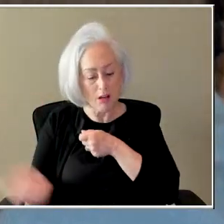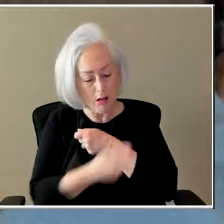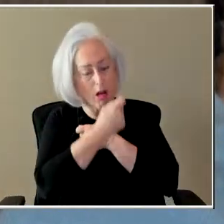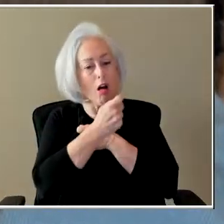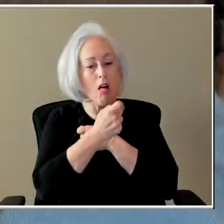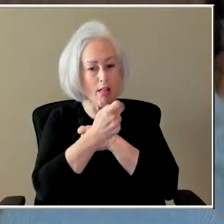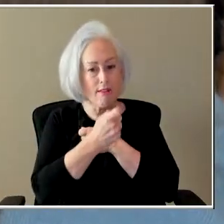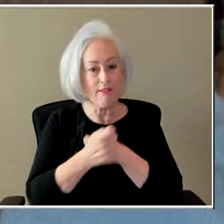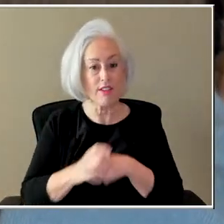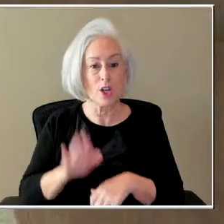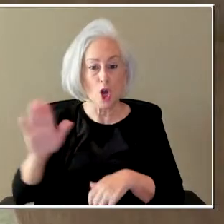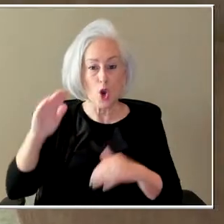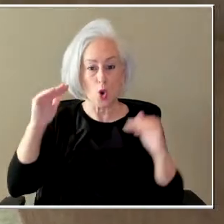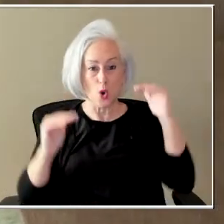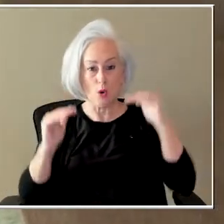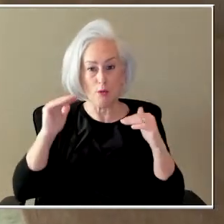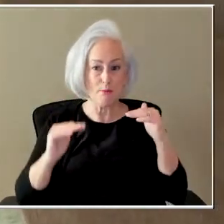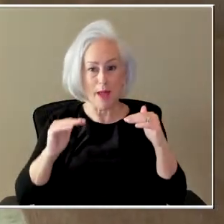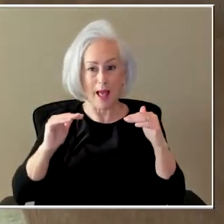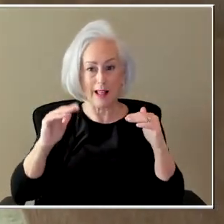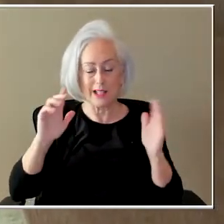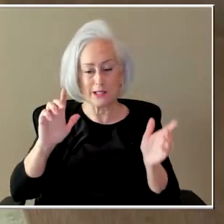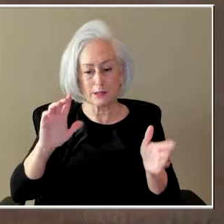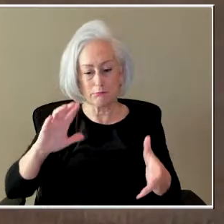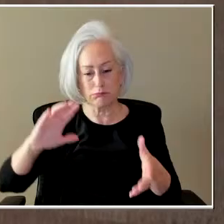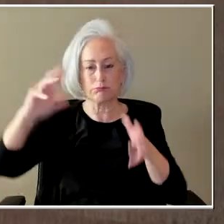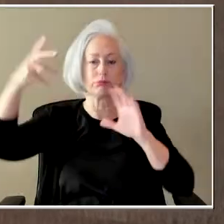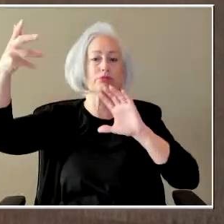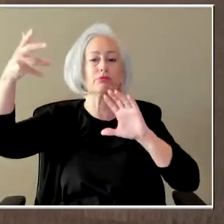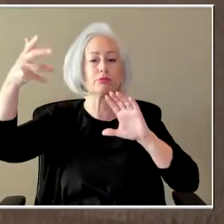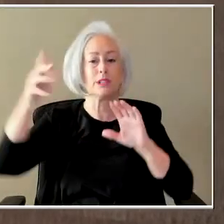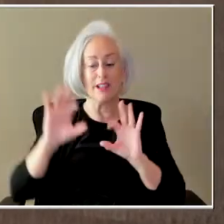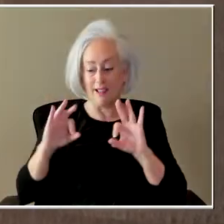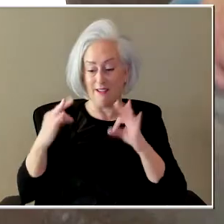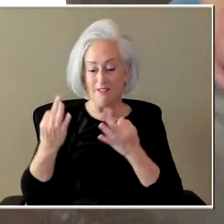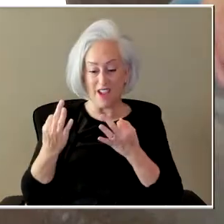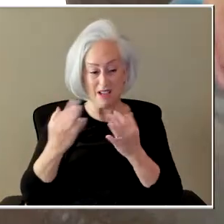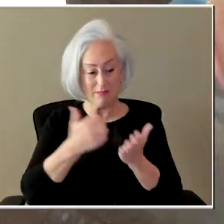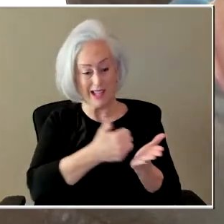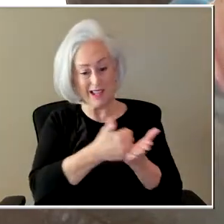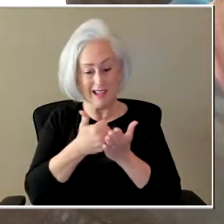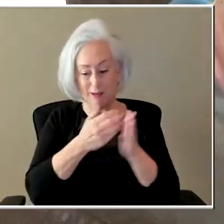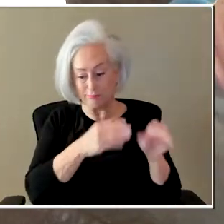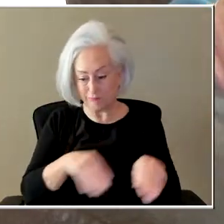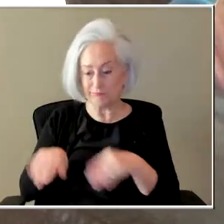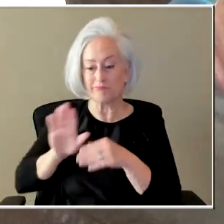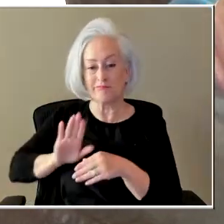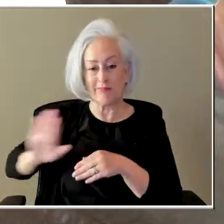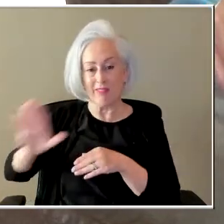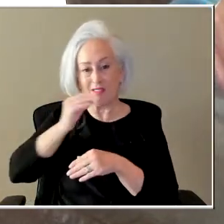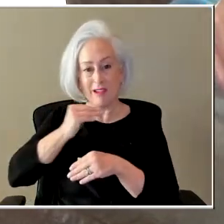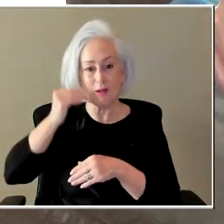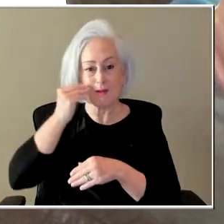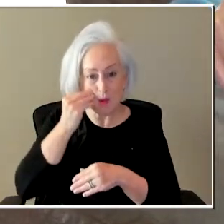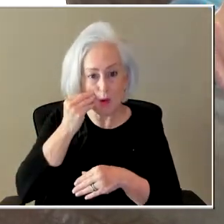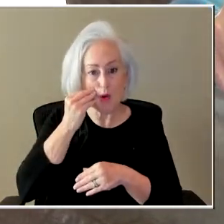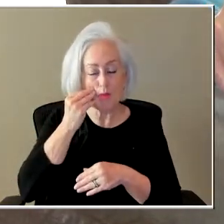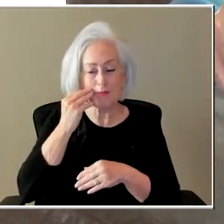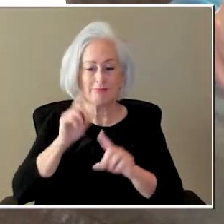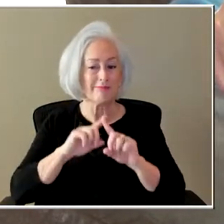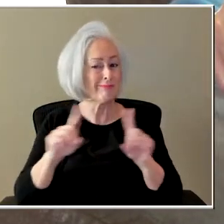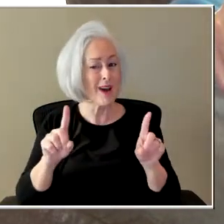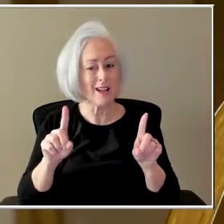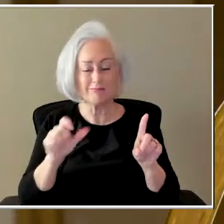fast. Her family moved her into their home, but even that didn't feel like a long-term solution. We were concerned about Joyce